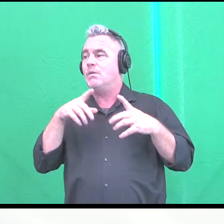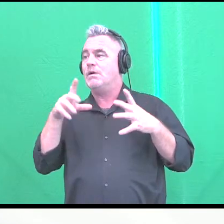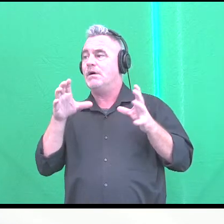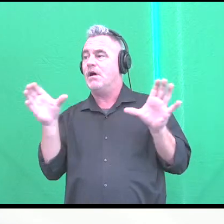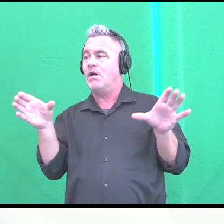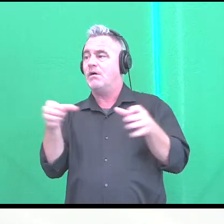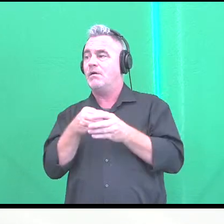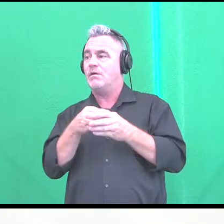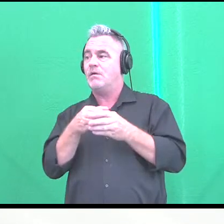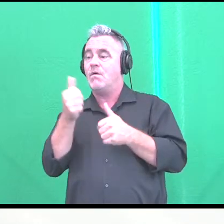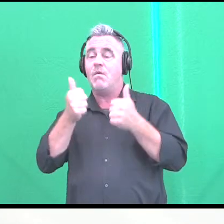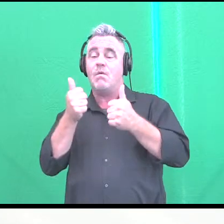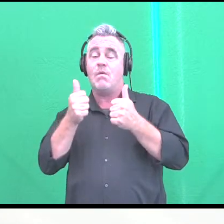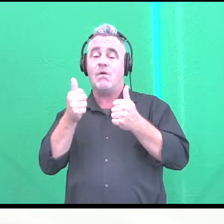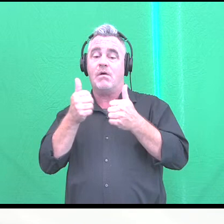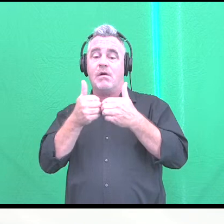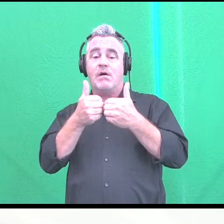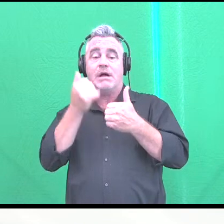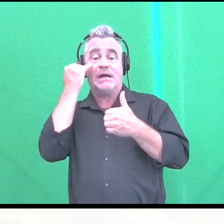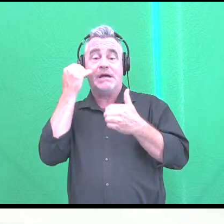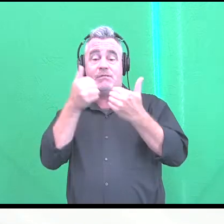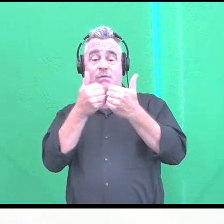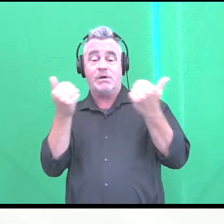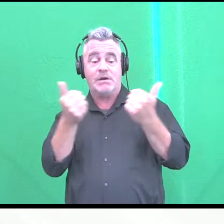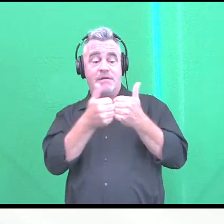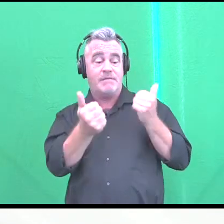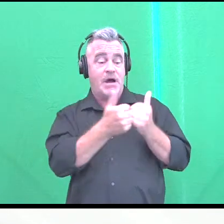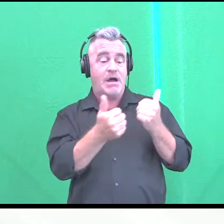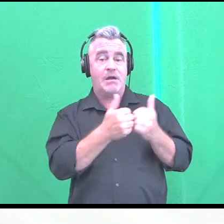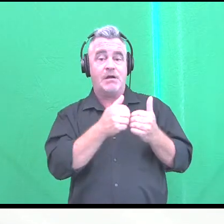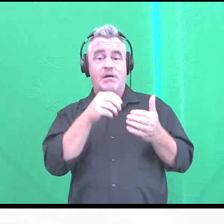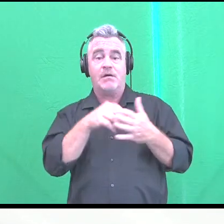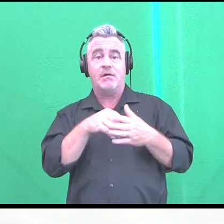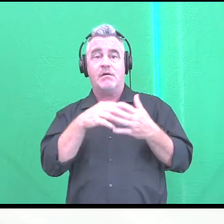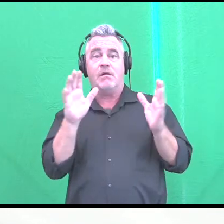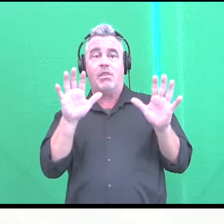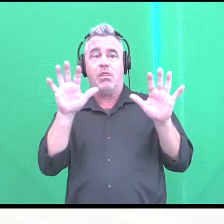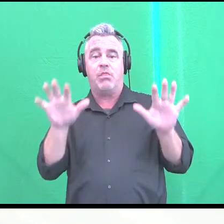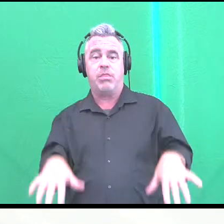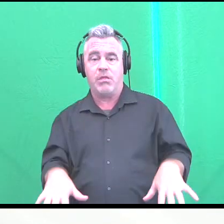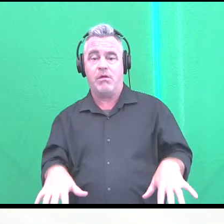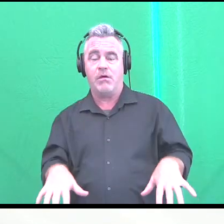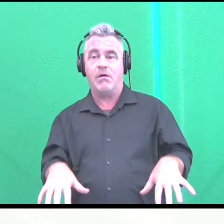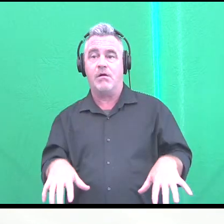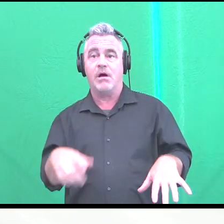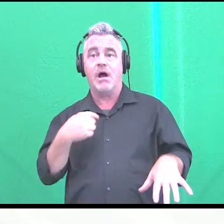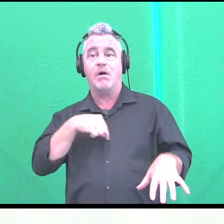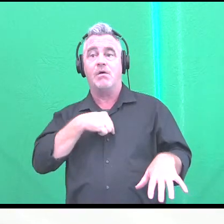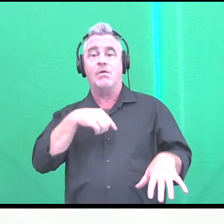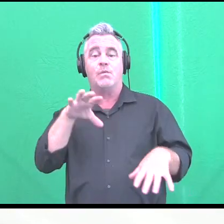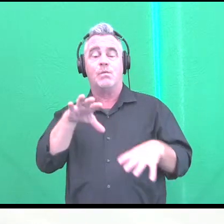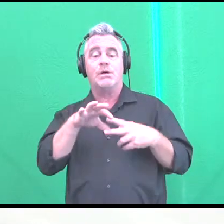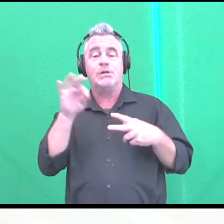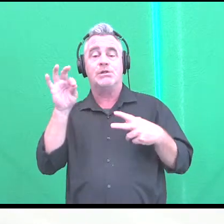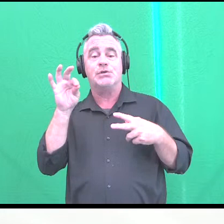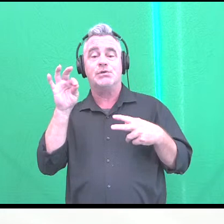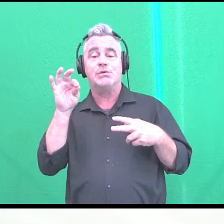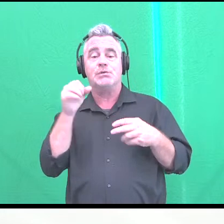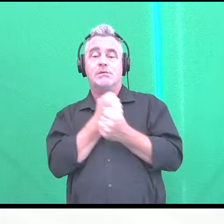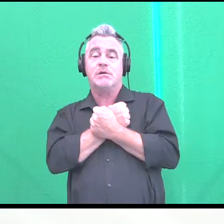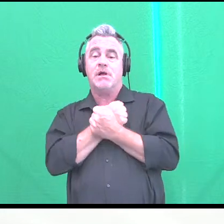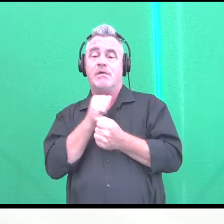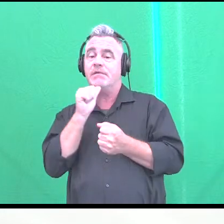we fall if we're divided. And we choose love, not hate. You can't have our kids.